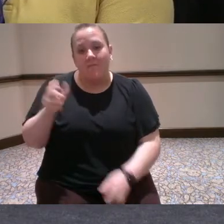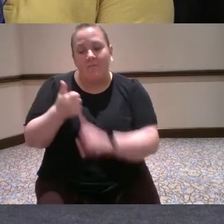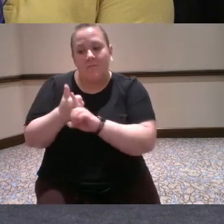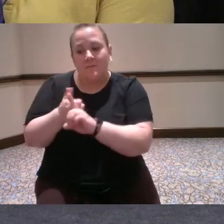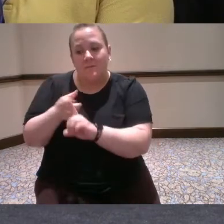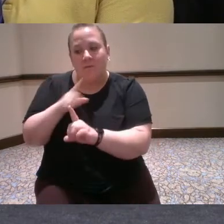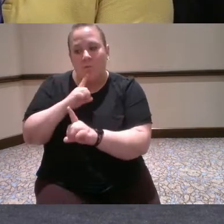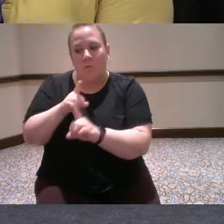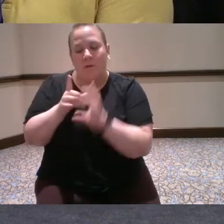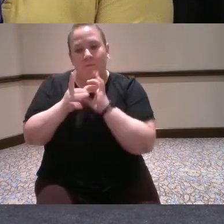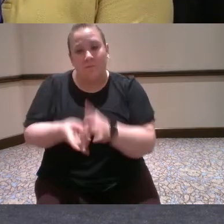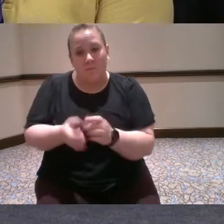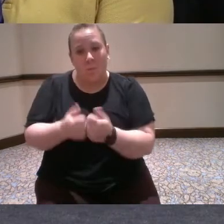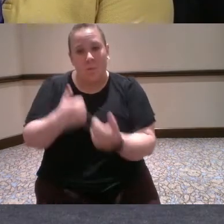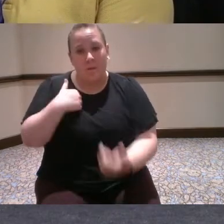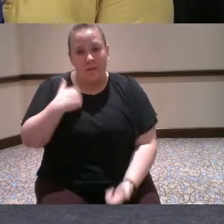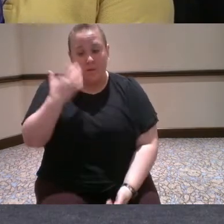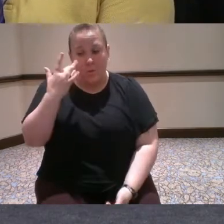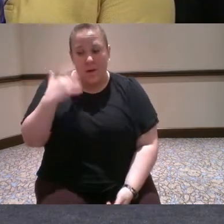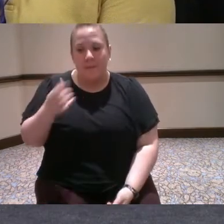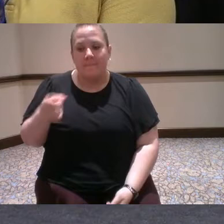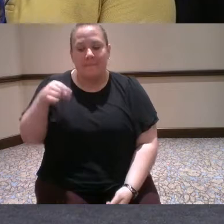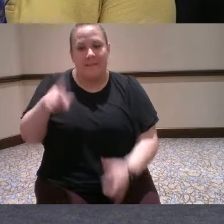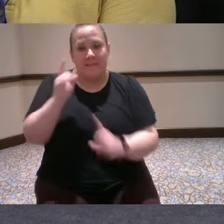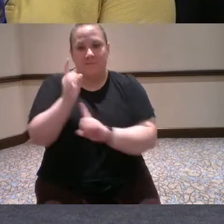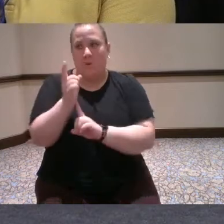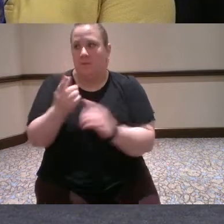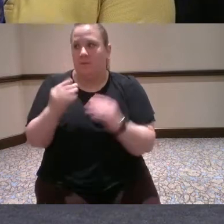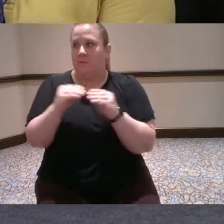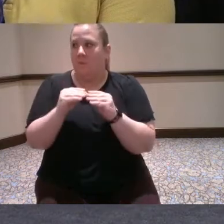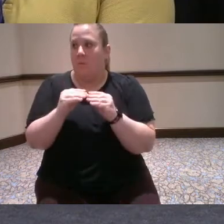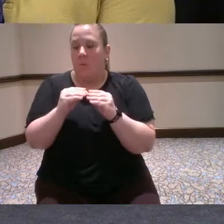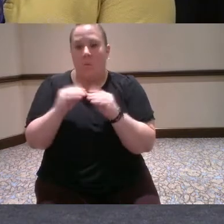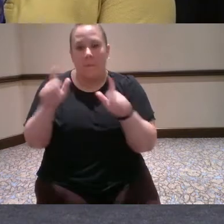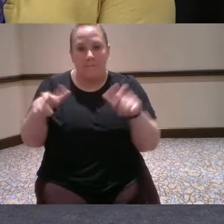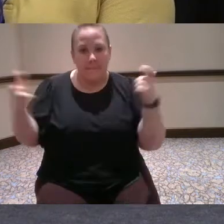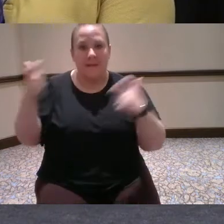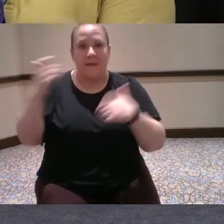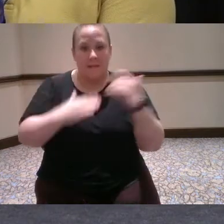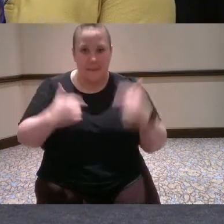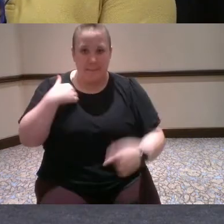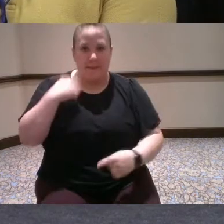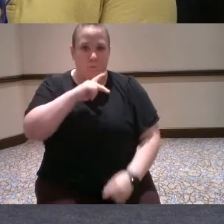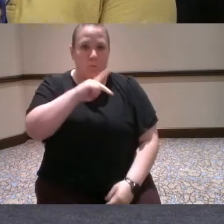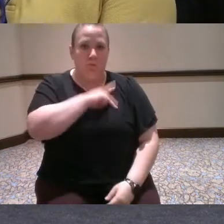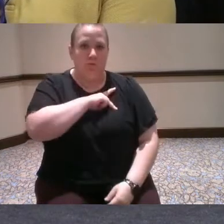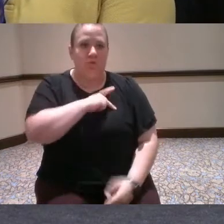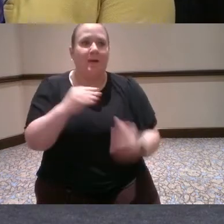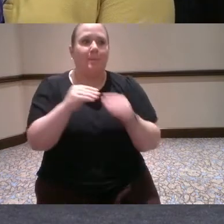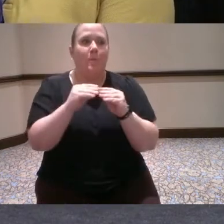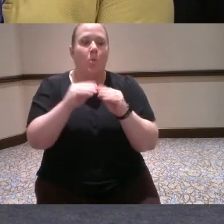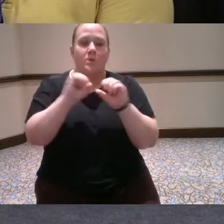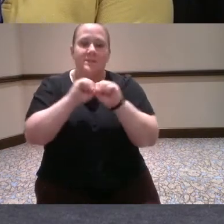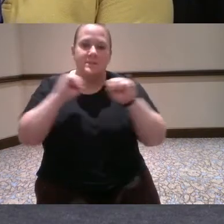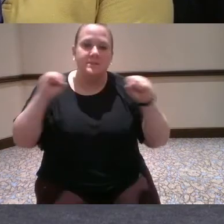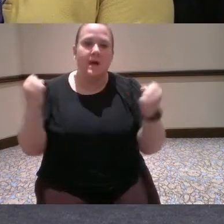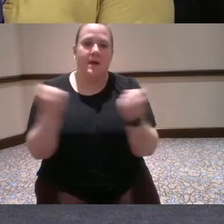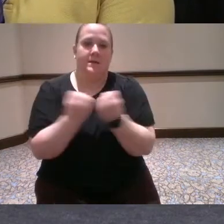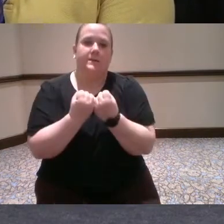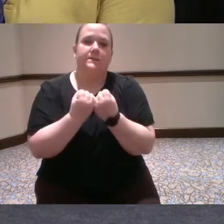me about how this moment is bigger than me personally. Mm. It's really about a society